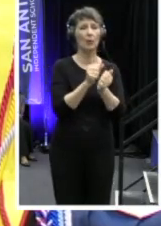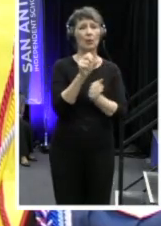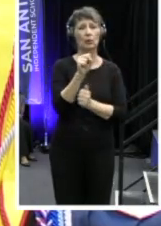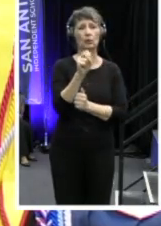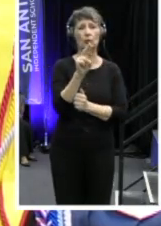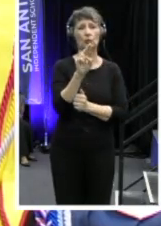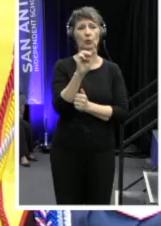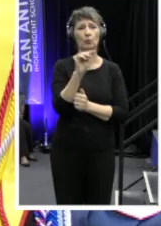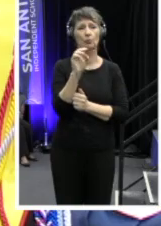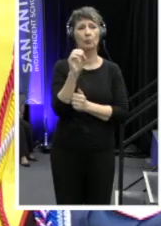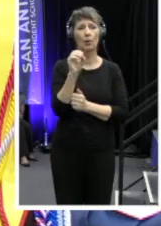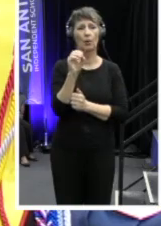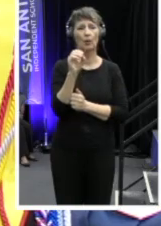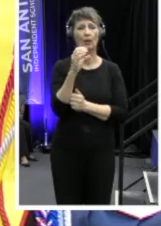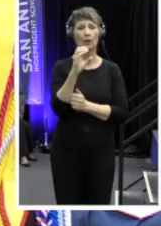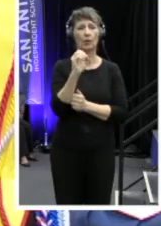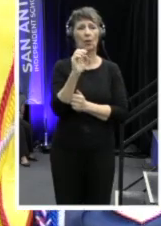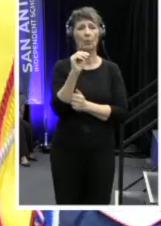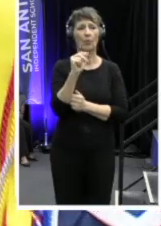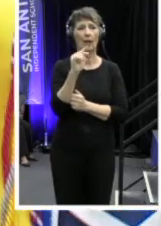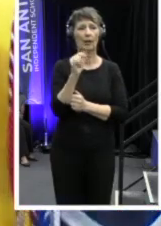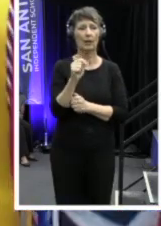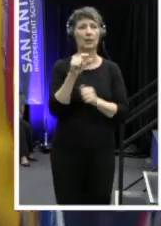laude designation, please stand.